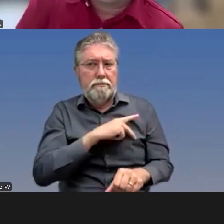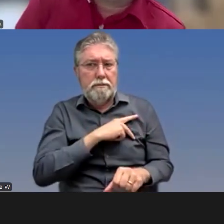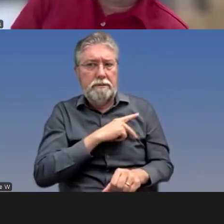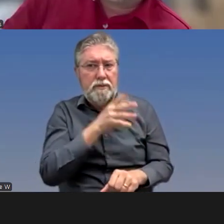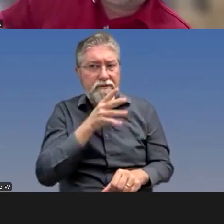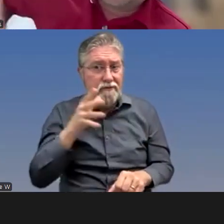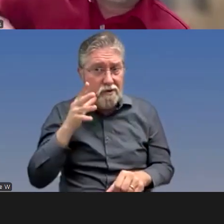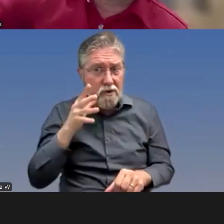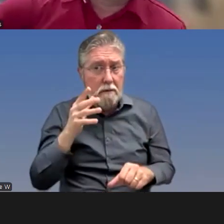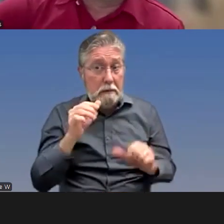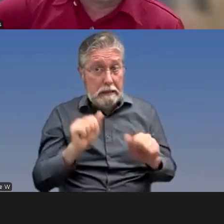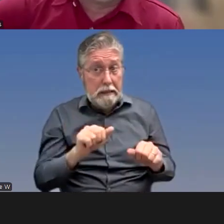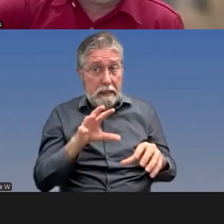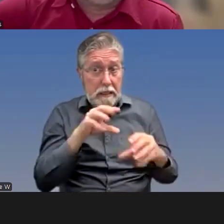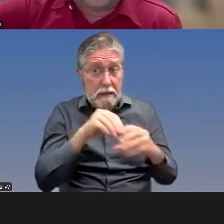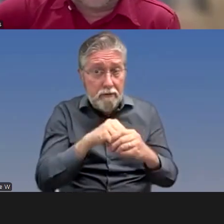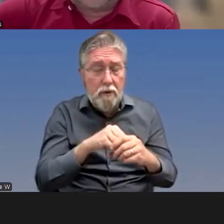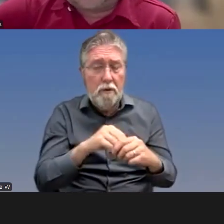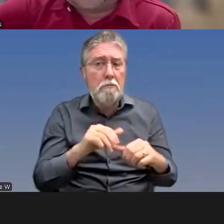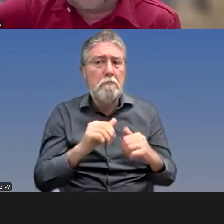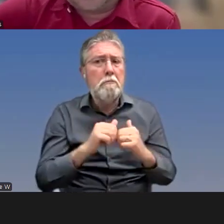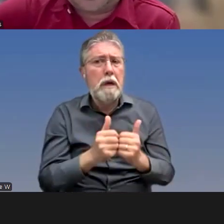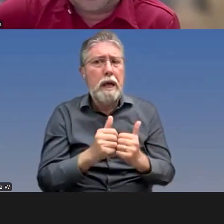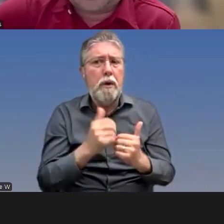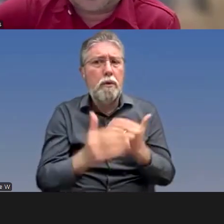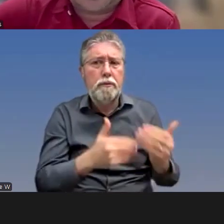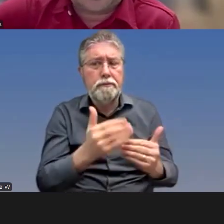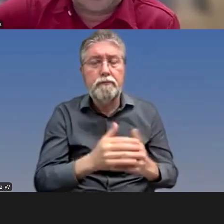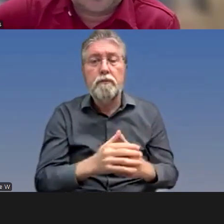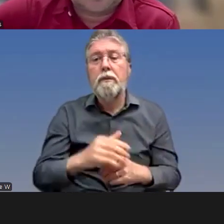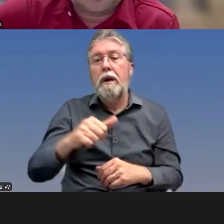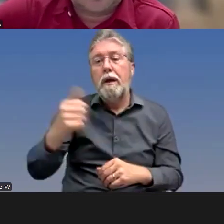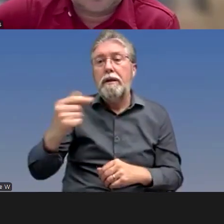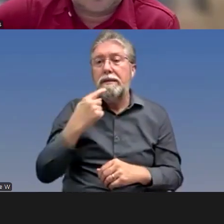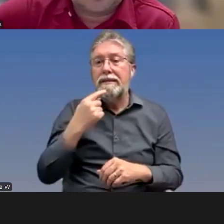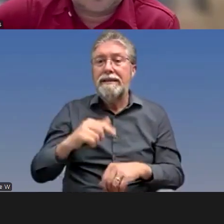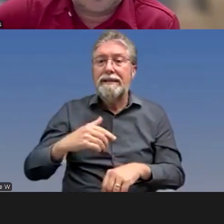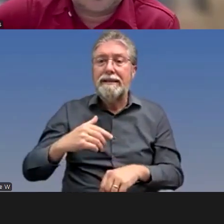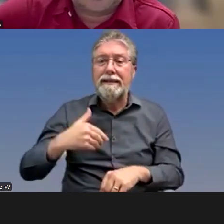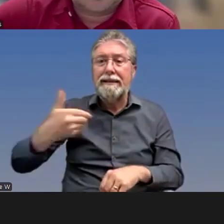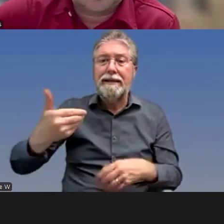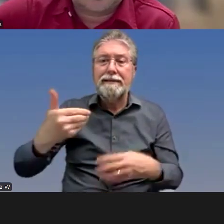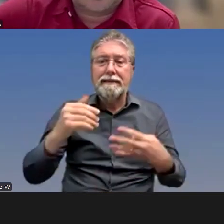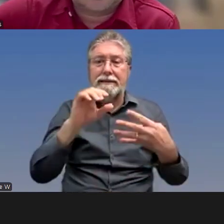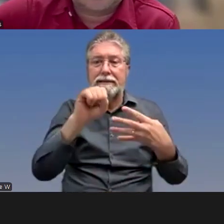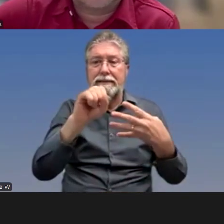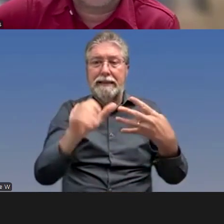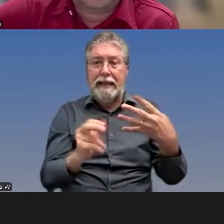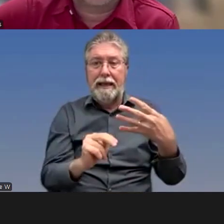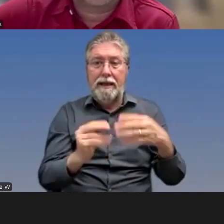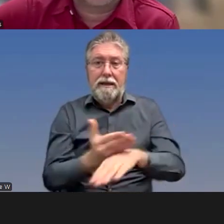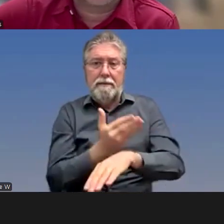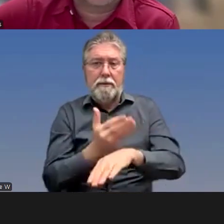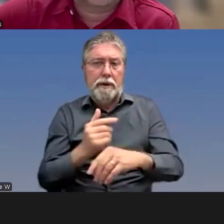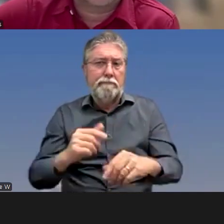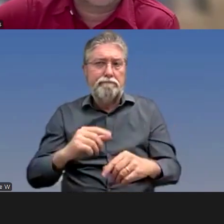And another attendee asked, when is the next scan upgrade? So if you could